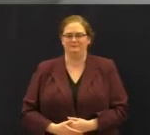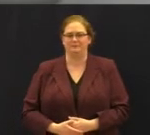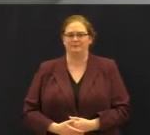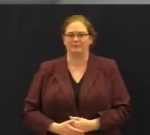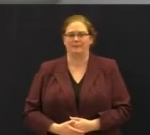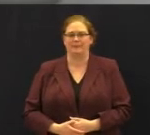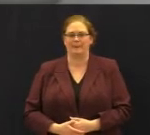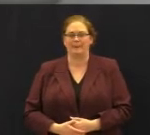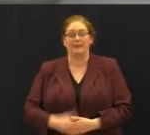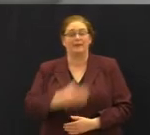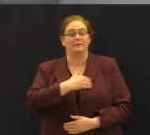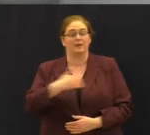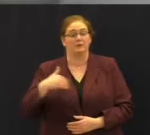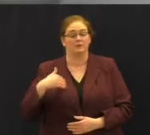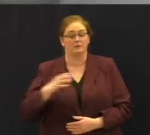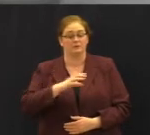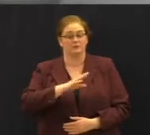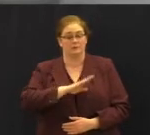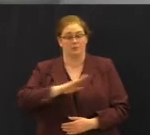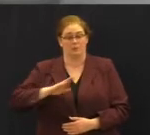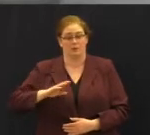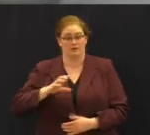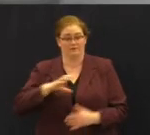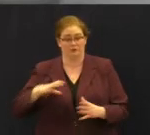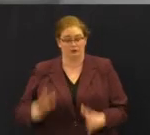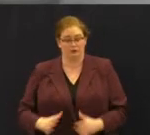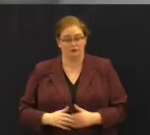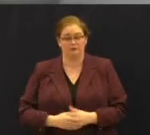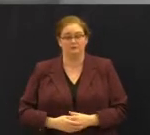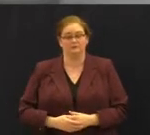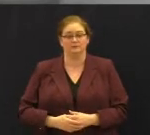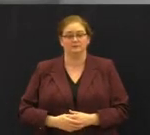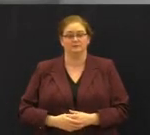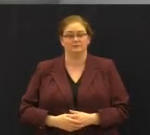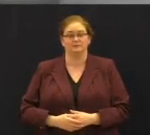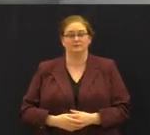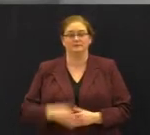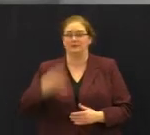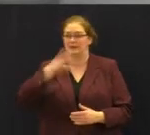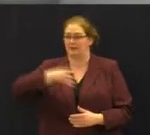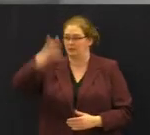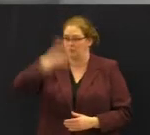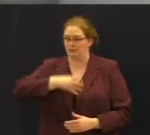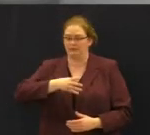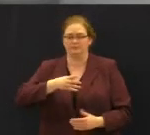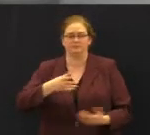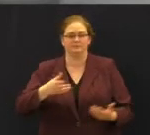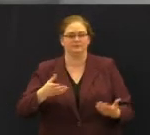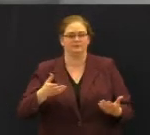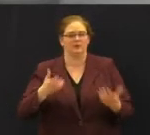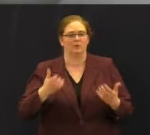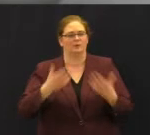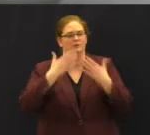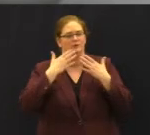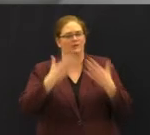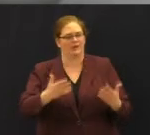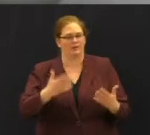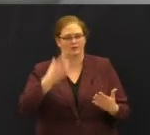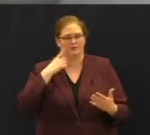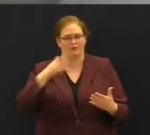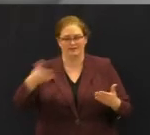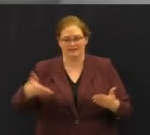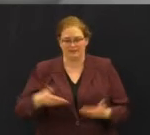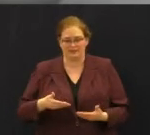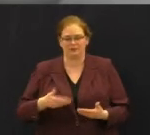members of the Board of Commissioners, distinguished ladies and gentlemen. I want to thank you for this invitation.